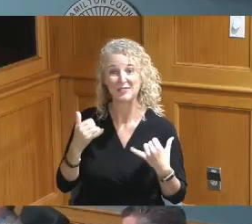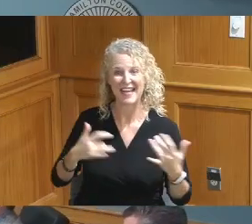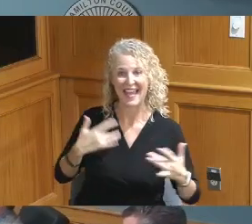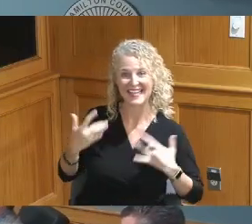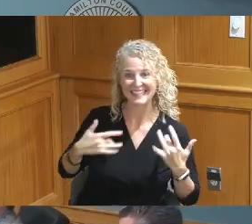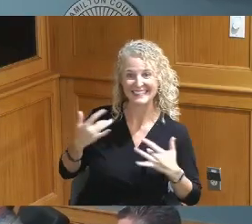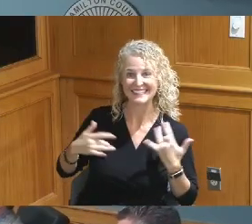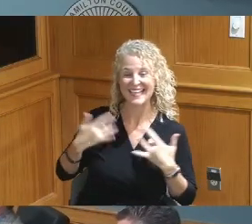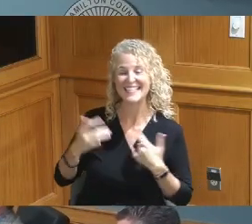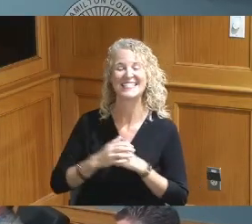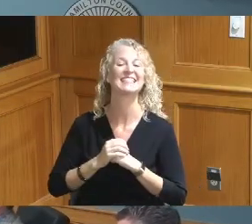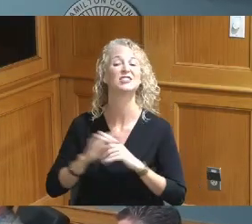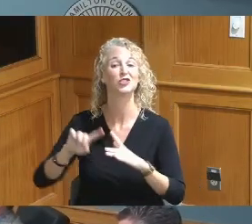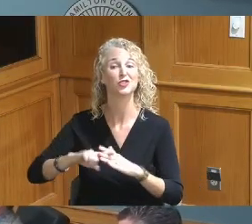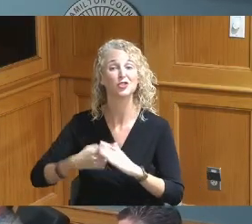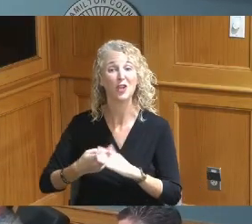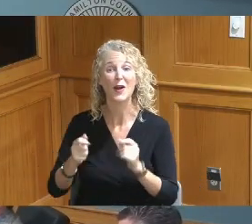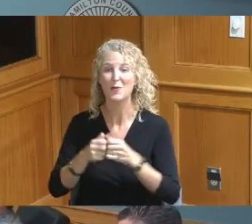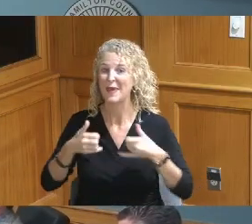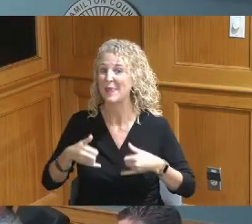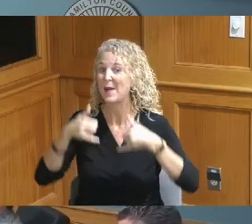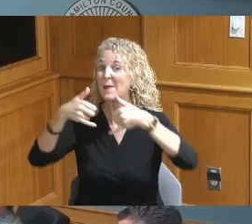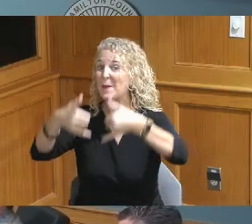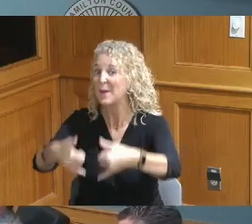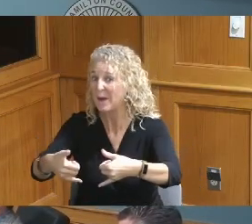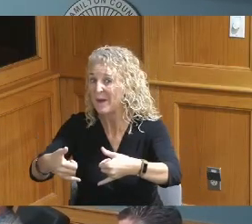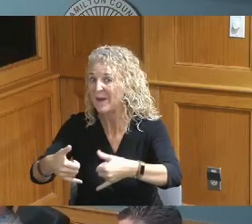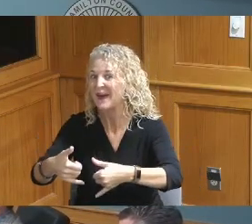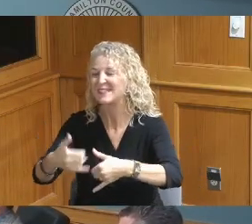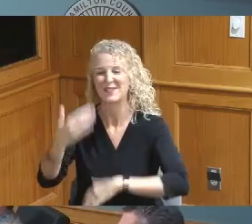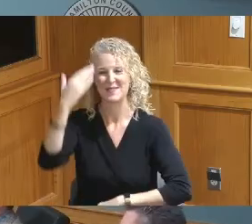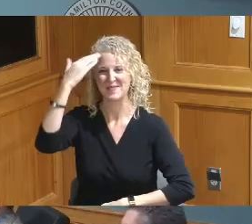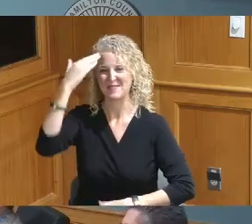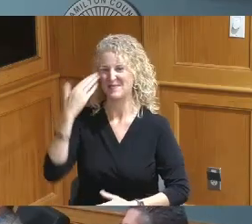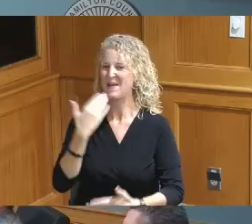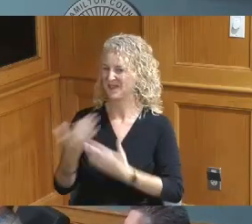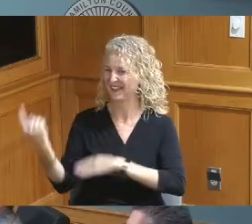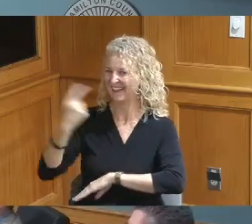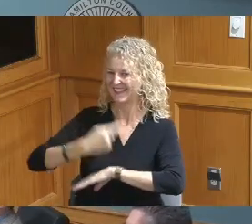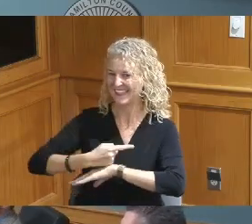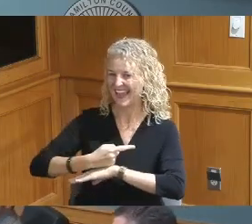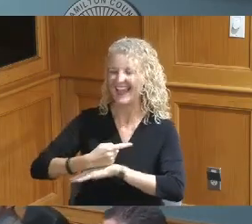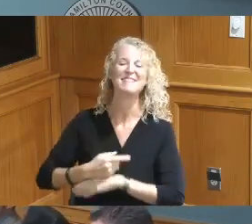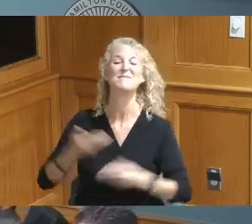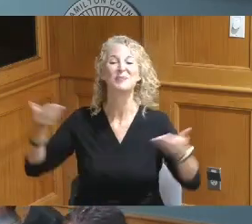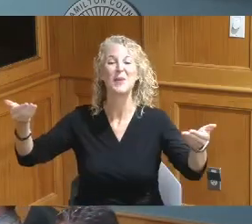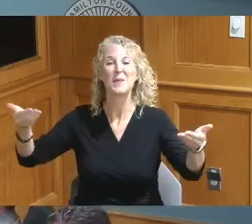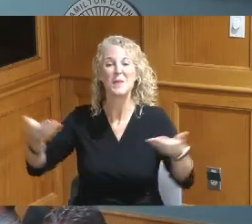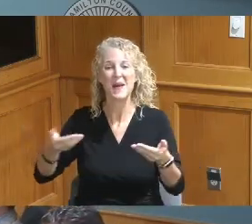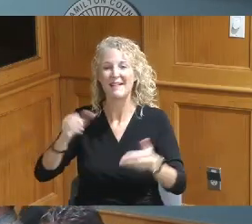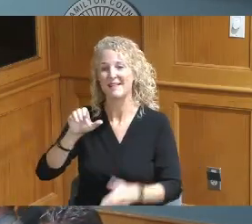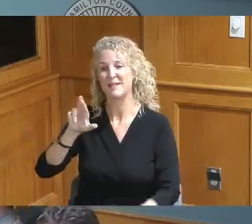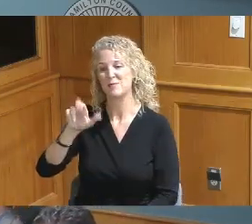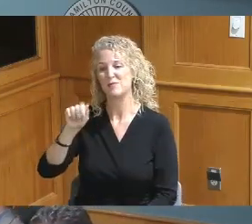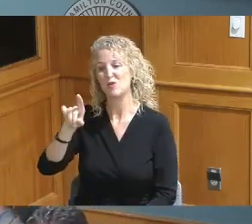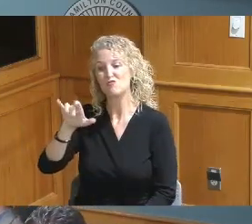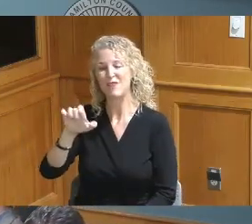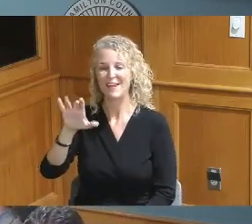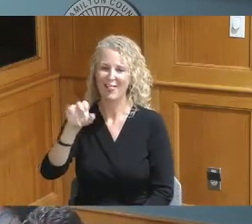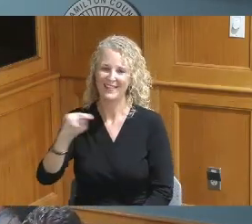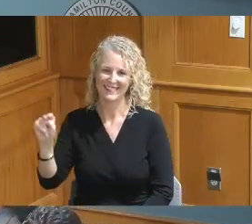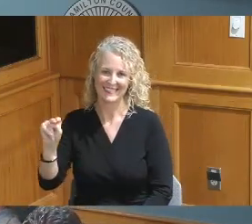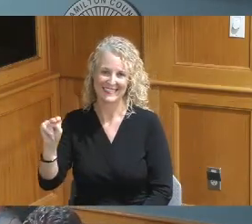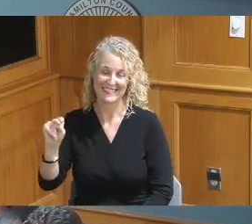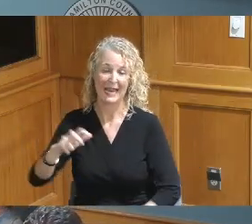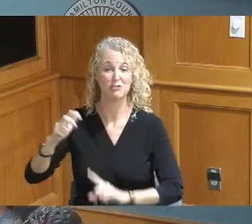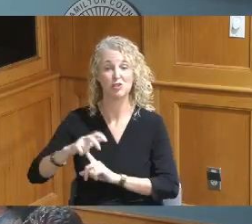here today, and we're starting with awards. So, it's going to be a good morning. So we welcome Cradle Cincinnati,